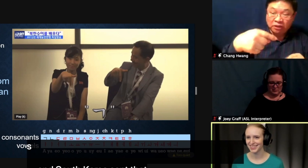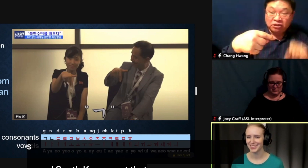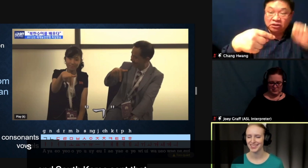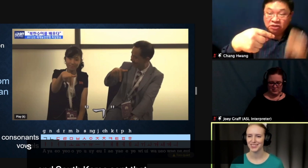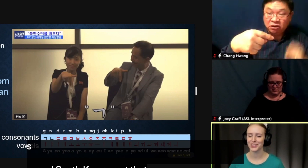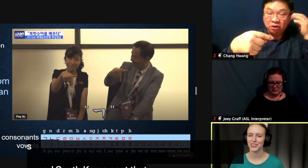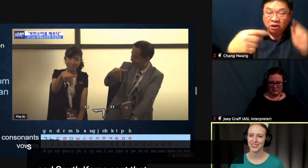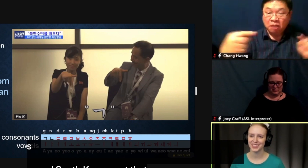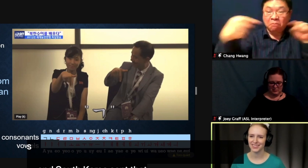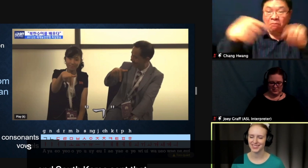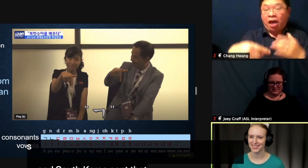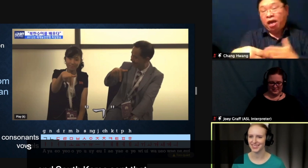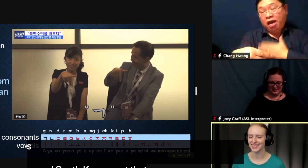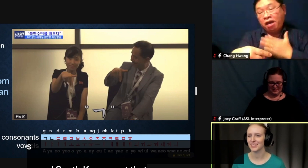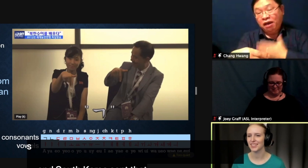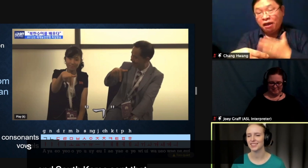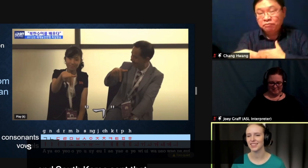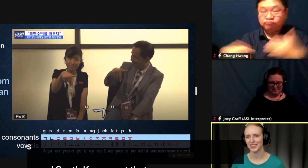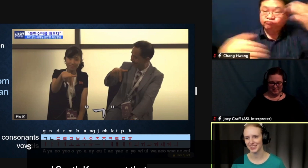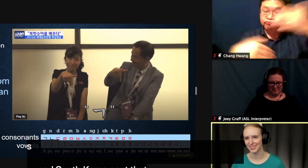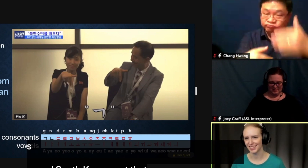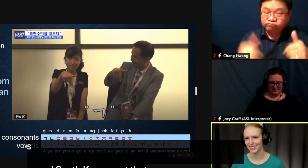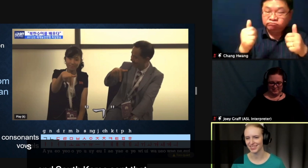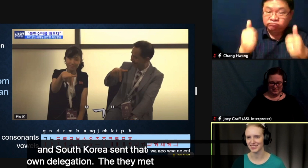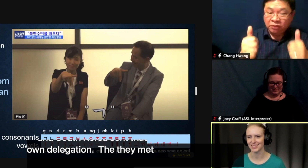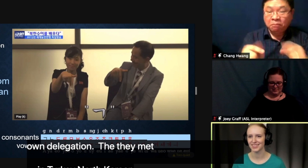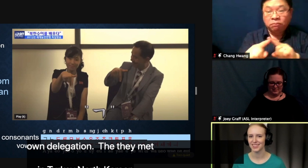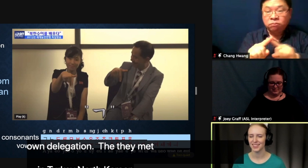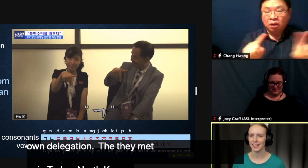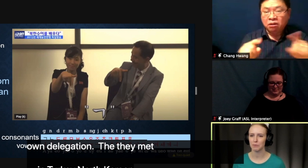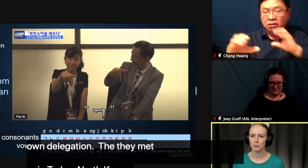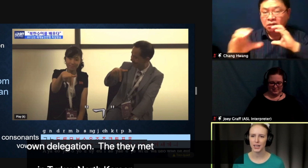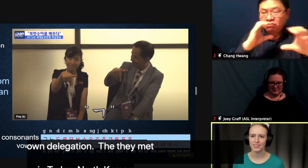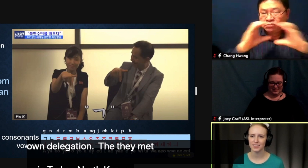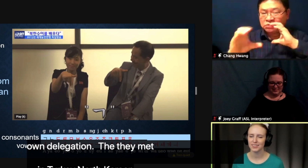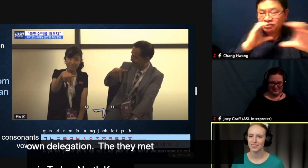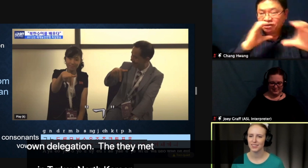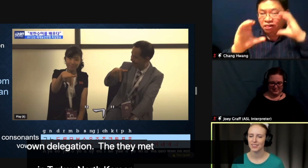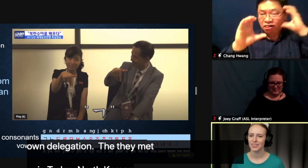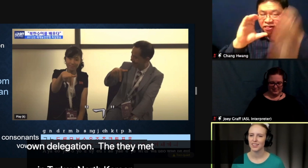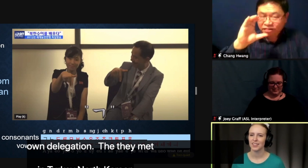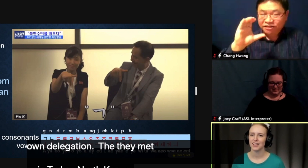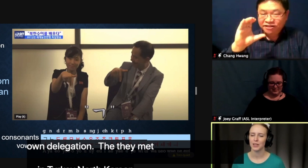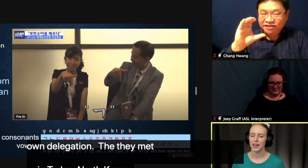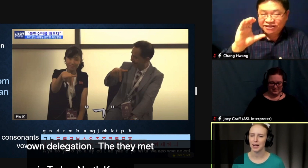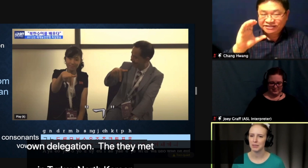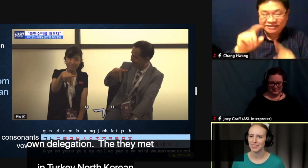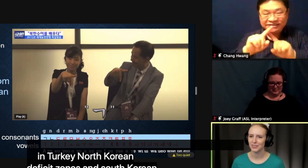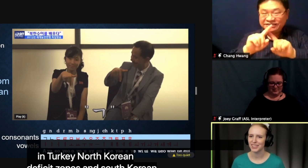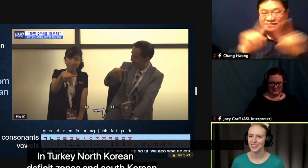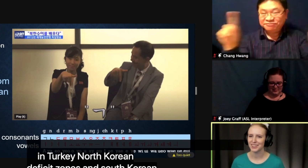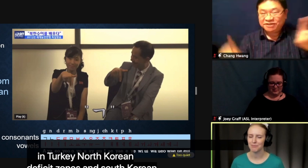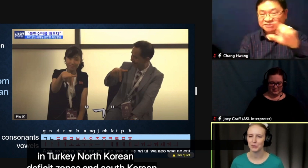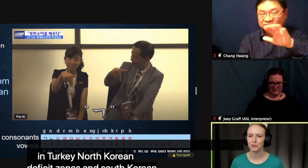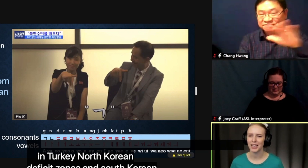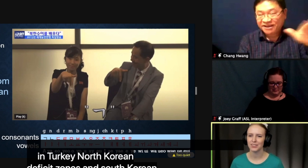in Turkey, North Korean deaf citizens and South Korean deaf citizens. They embraced, they were